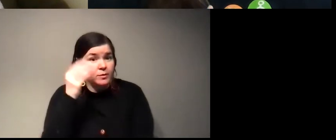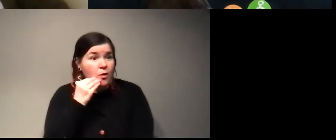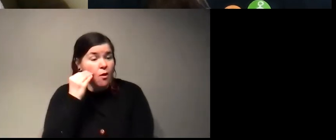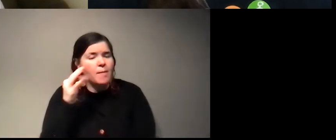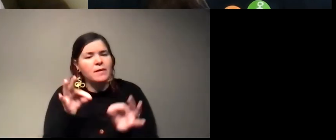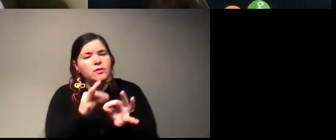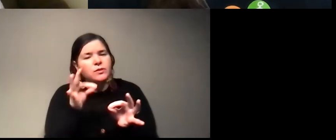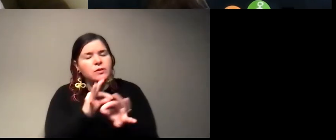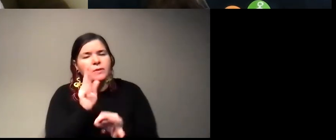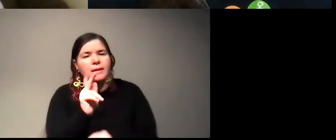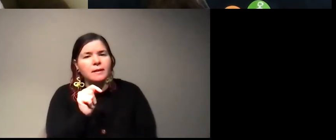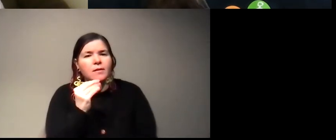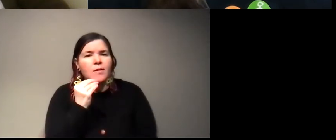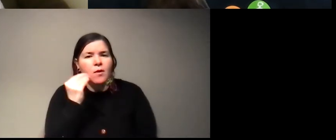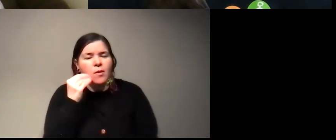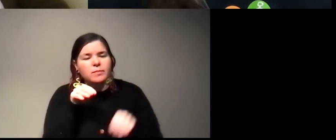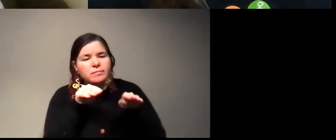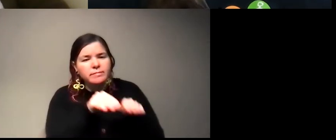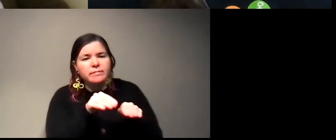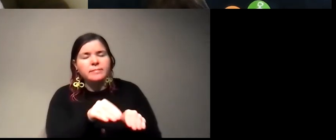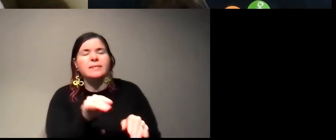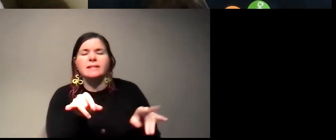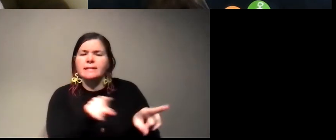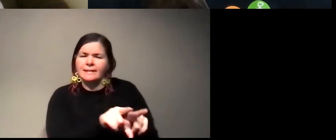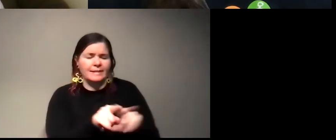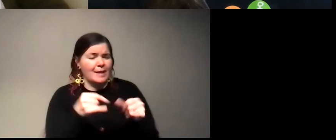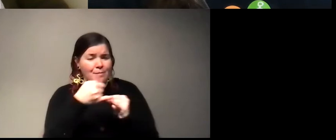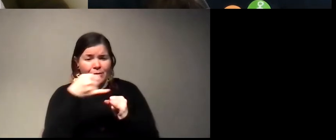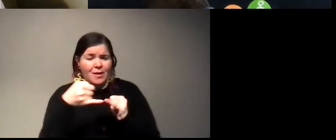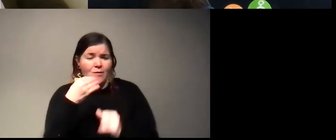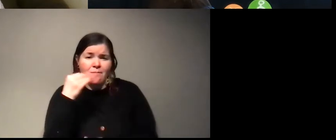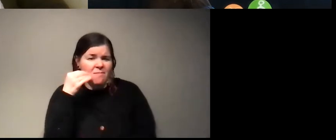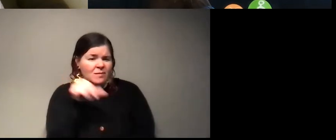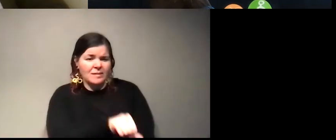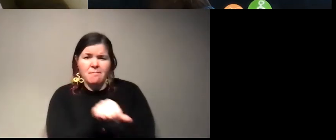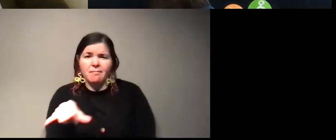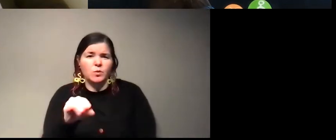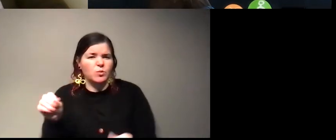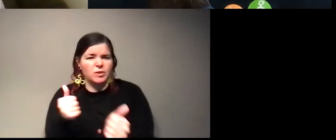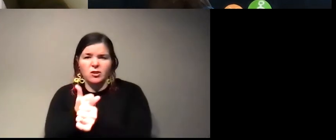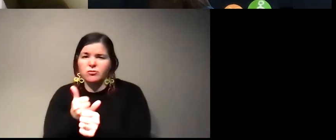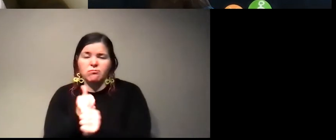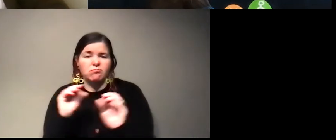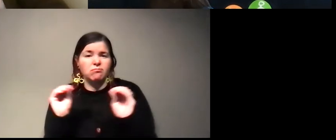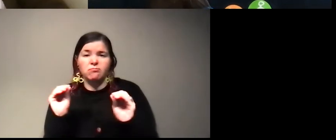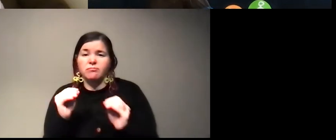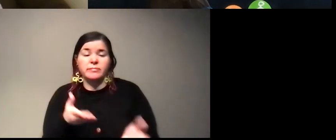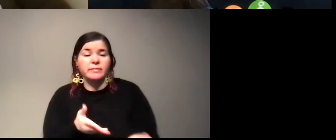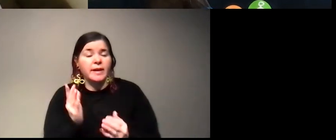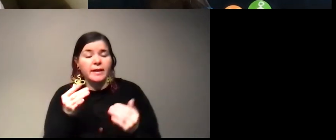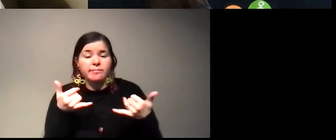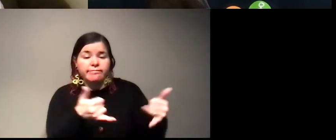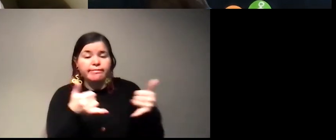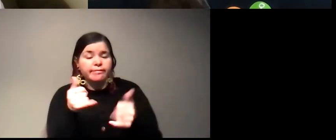at home, you have that thread, same thread right in your houses right now. So it's not dangerous at all. You can just take it and kind of play